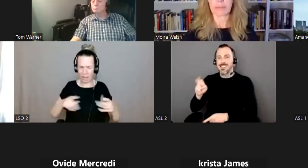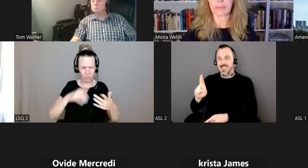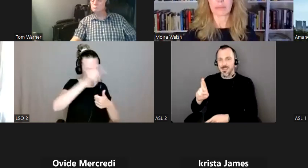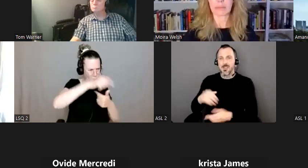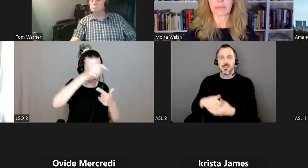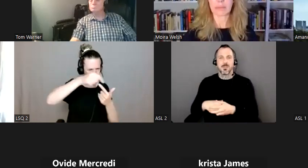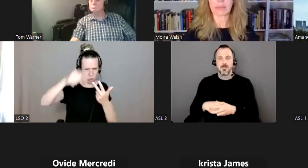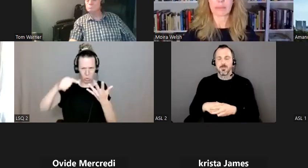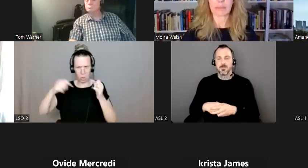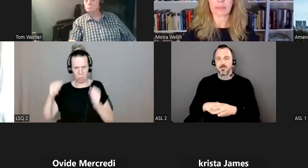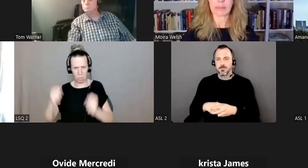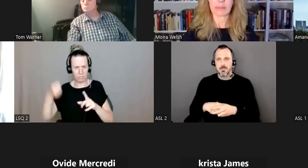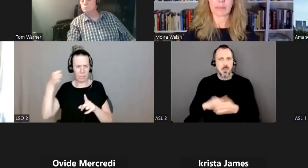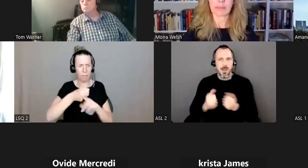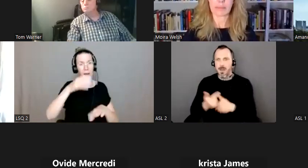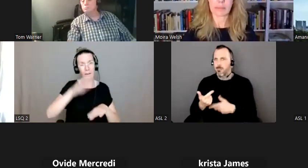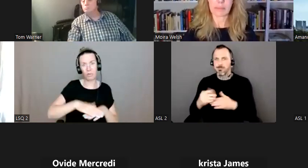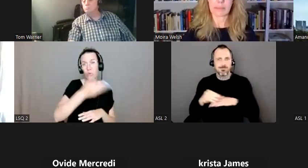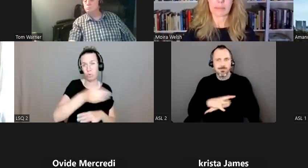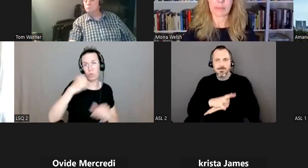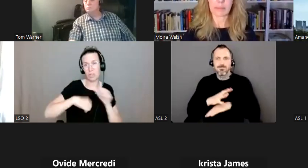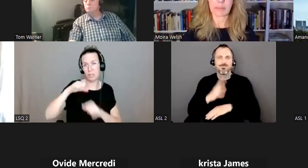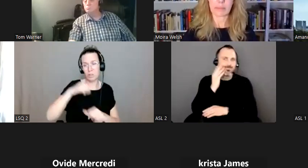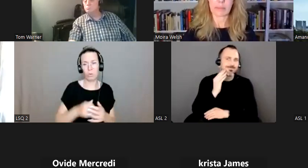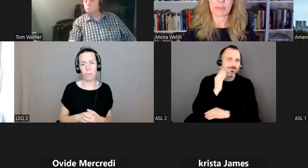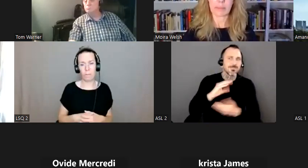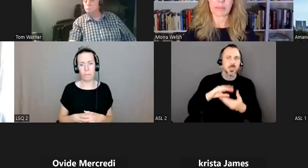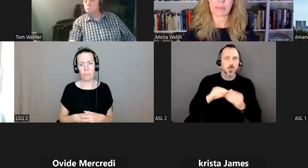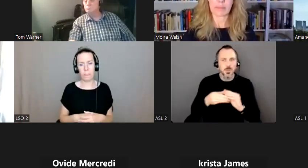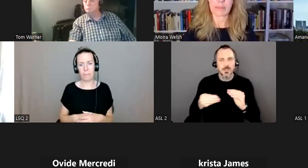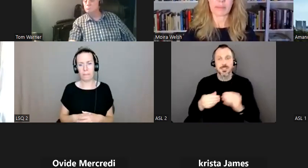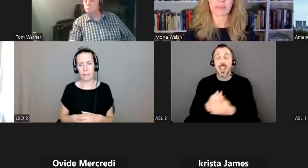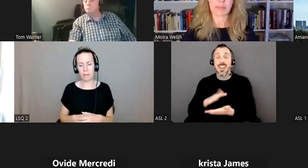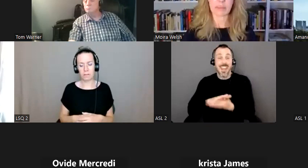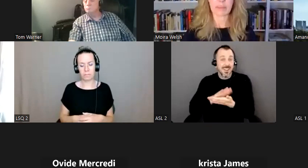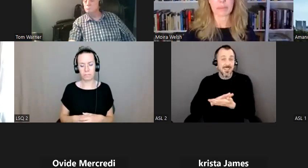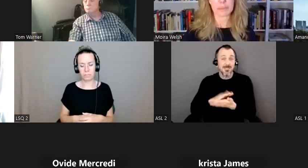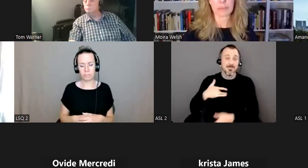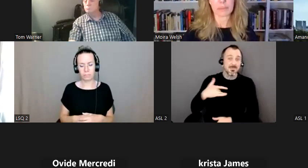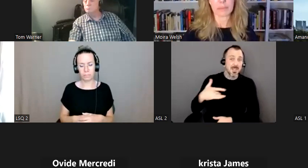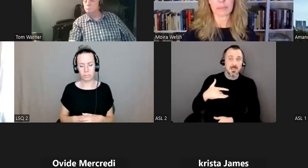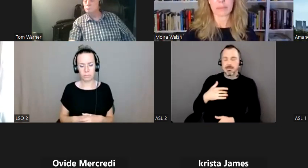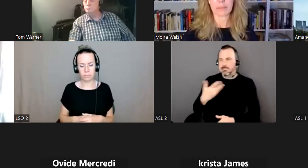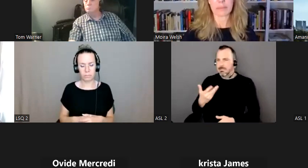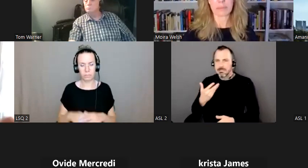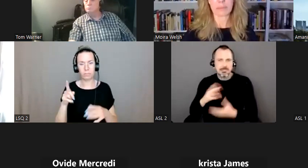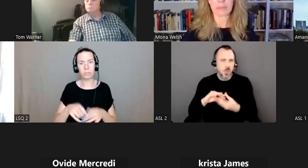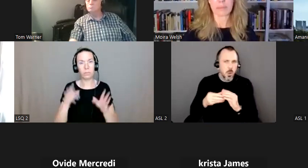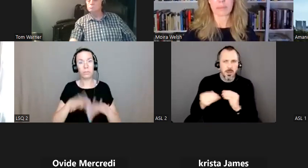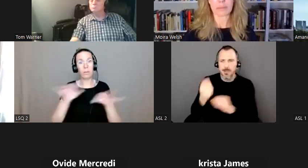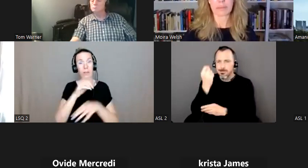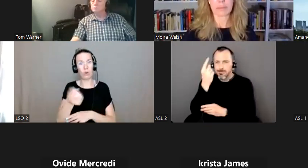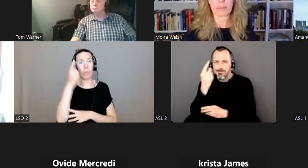so I think sometimes that's the tension with academics, is we're trying to understand these stories, but also